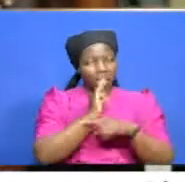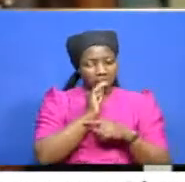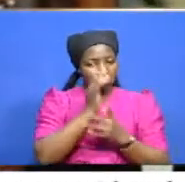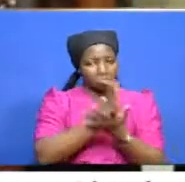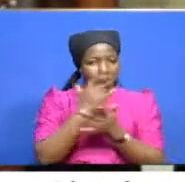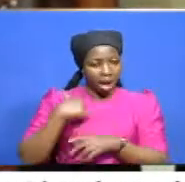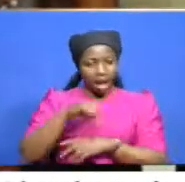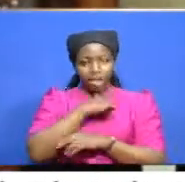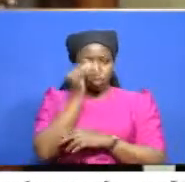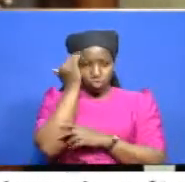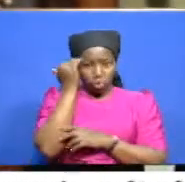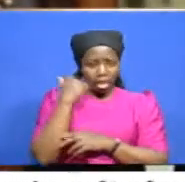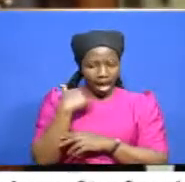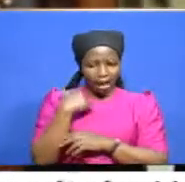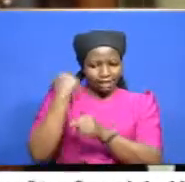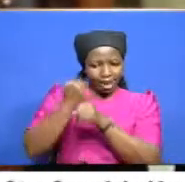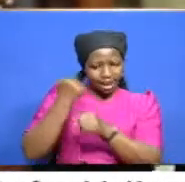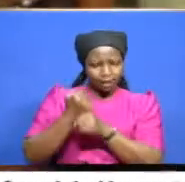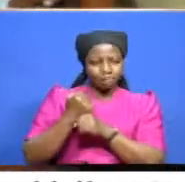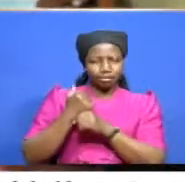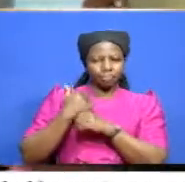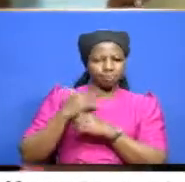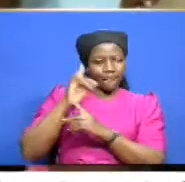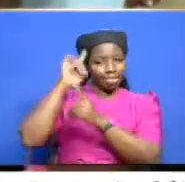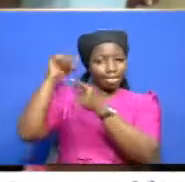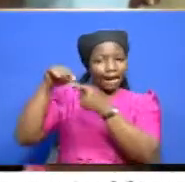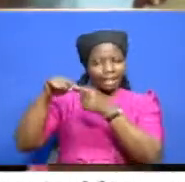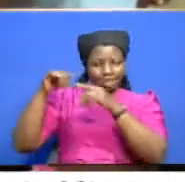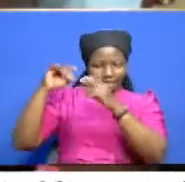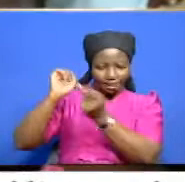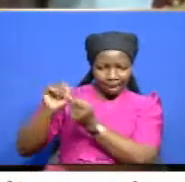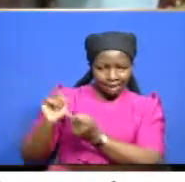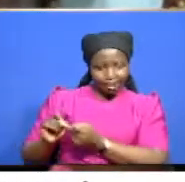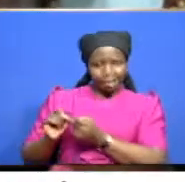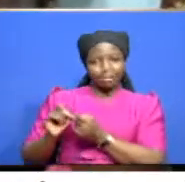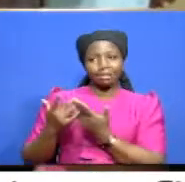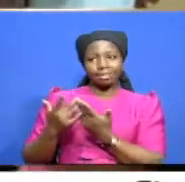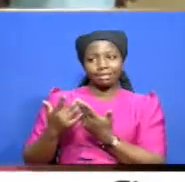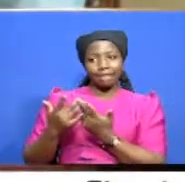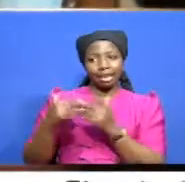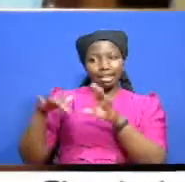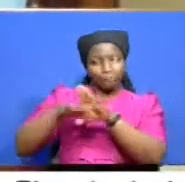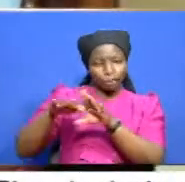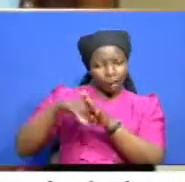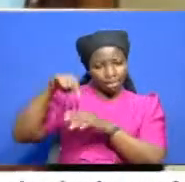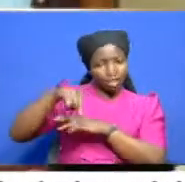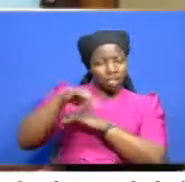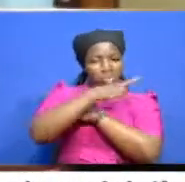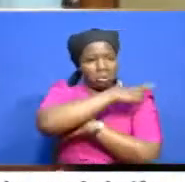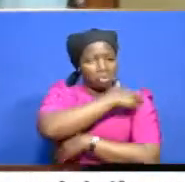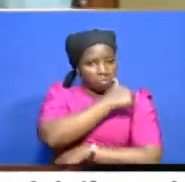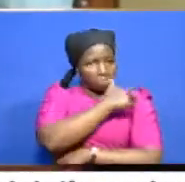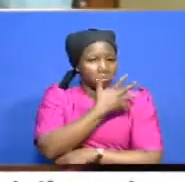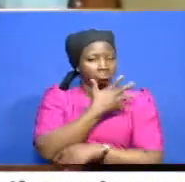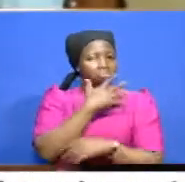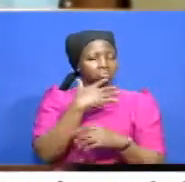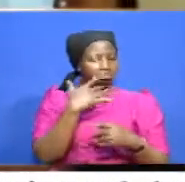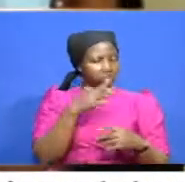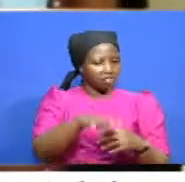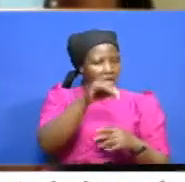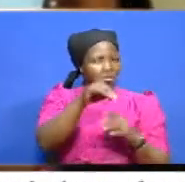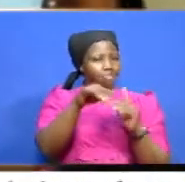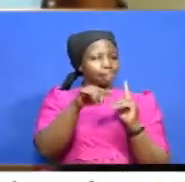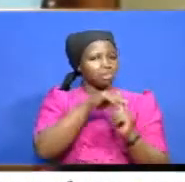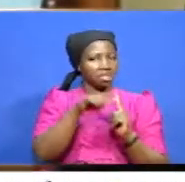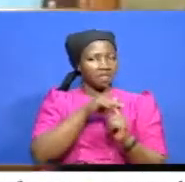have had the targeted testing, staff members have turned out positive, and just generally to see the measures that